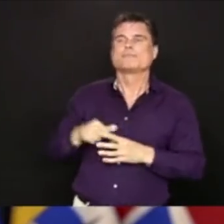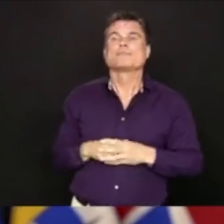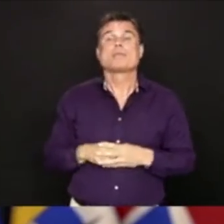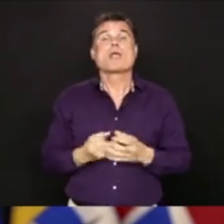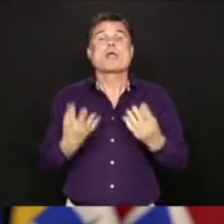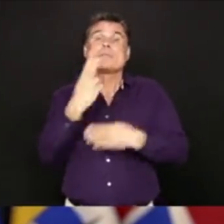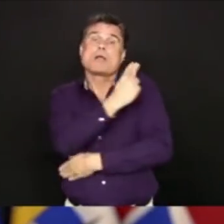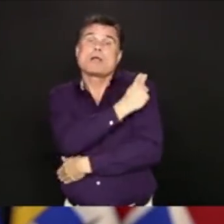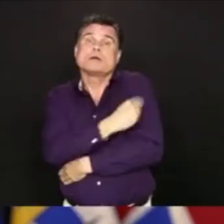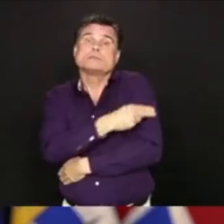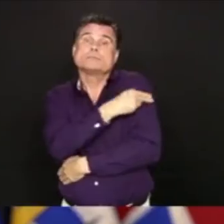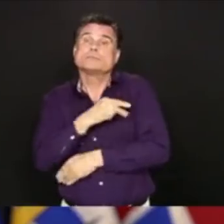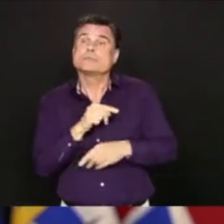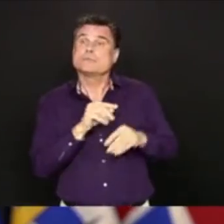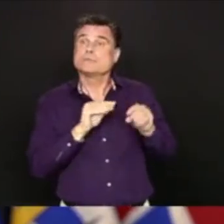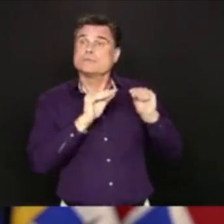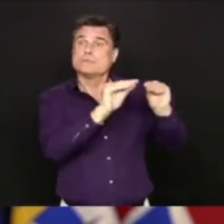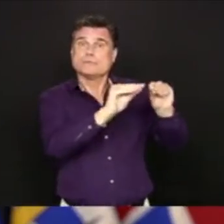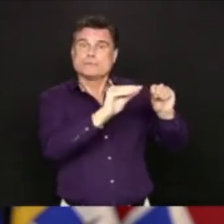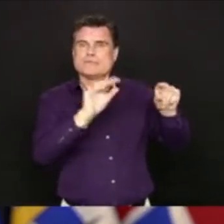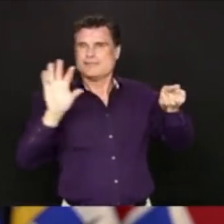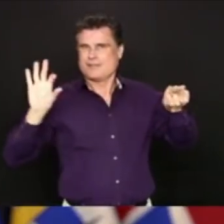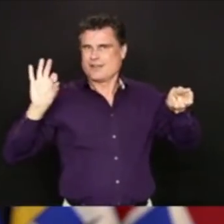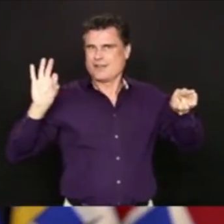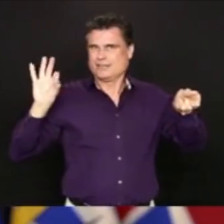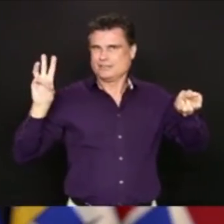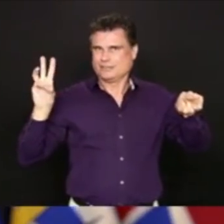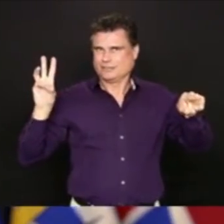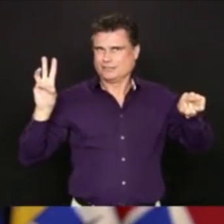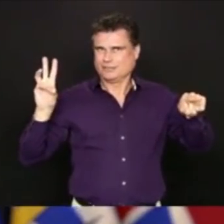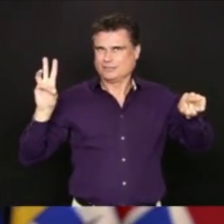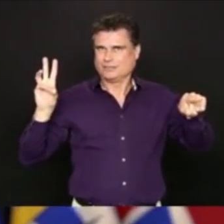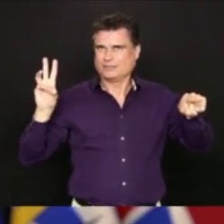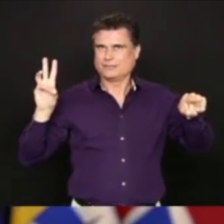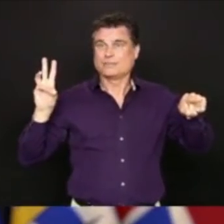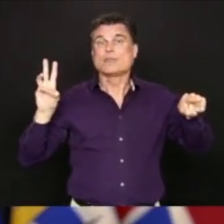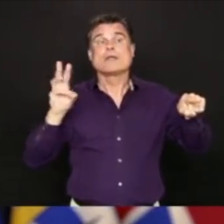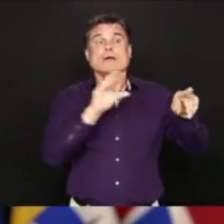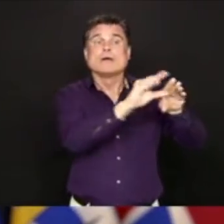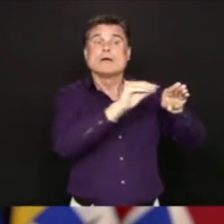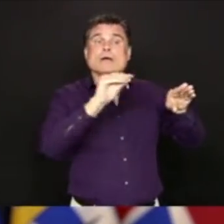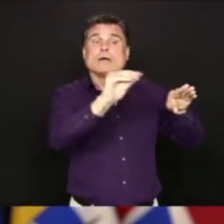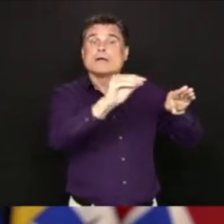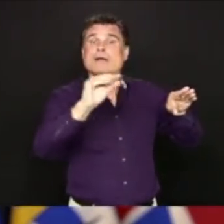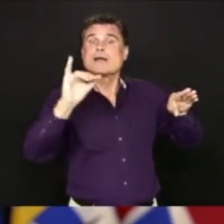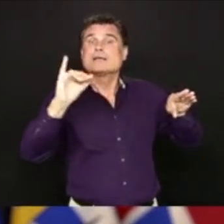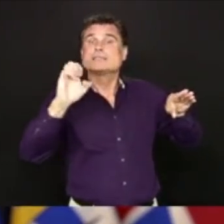had 1,137 people who are now considered fully recovered.